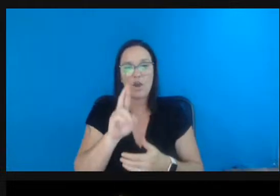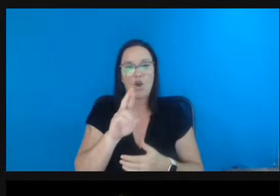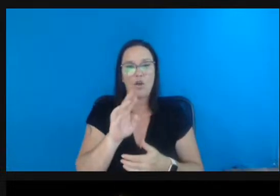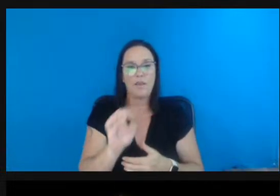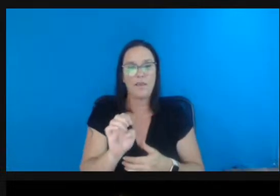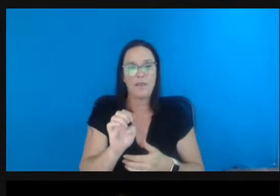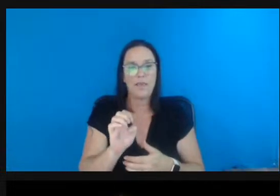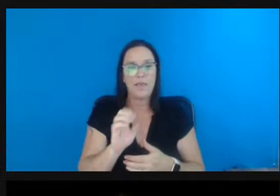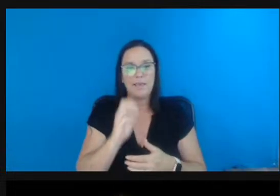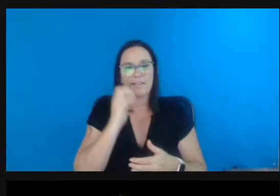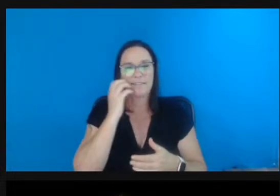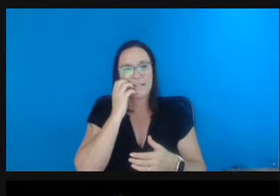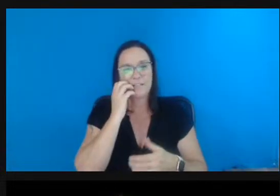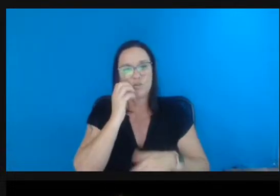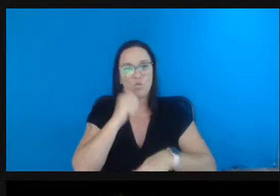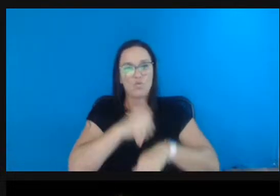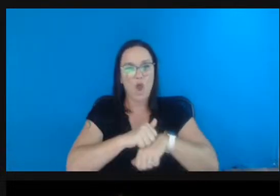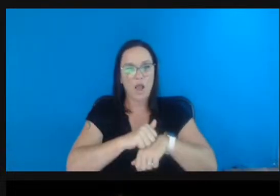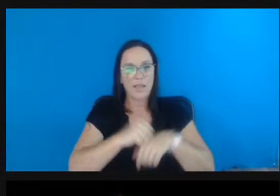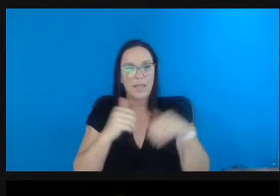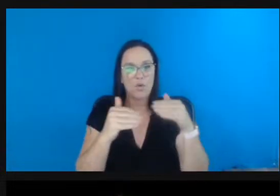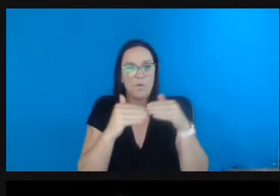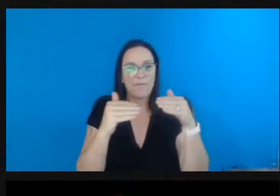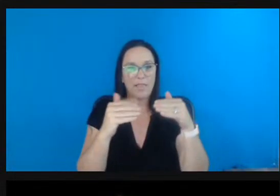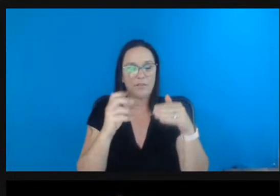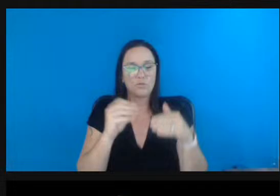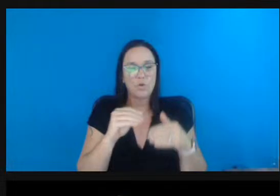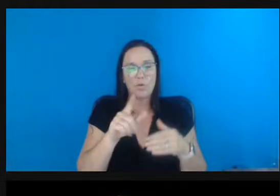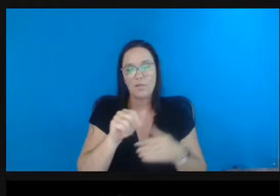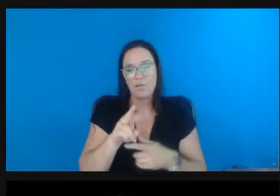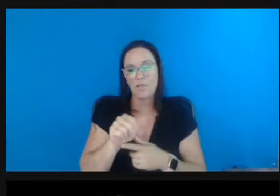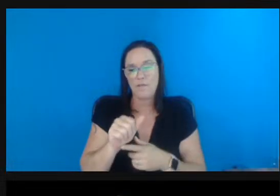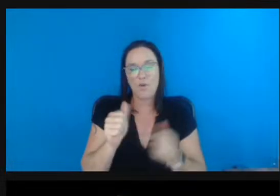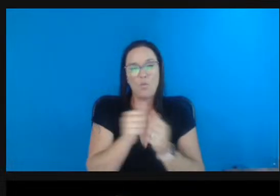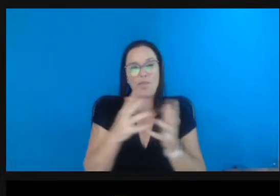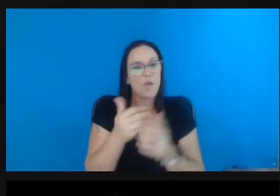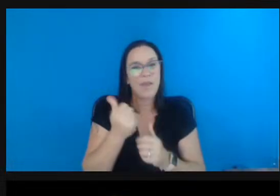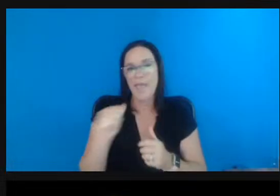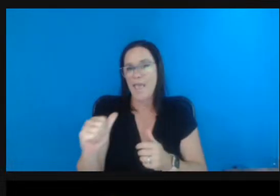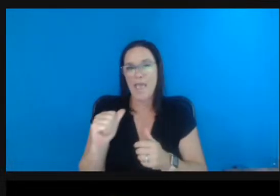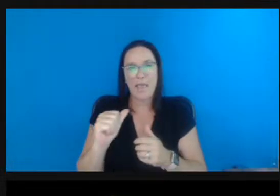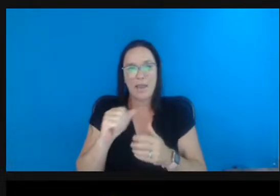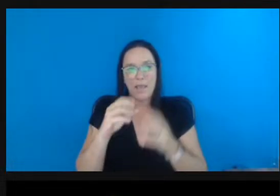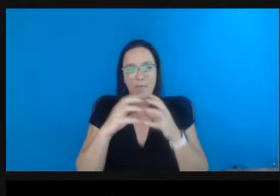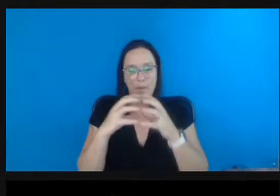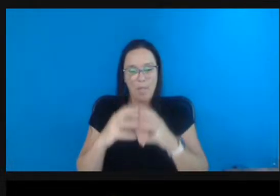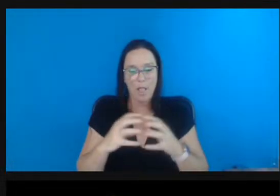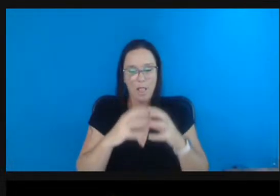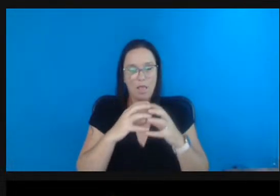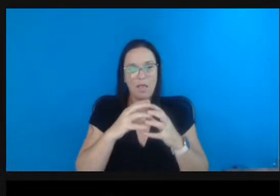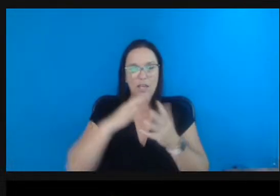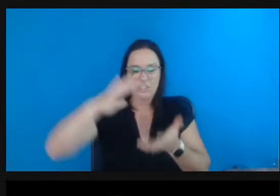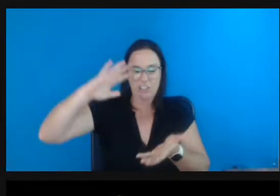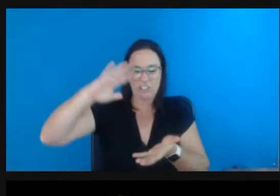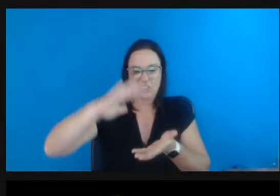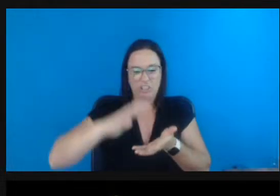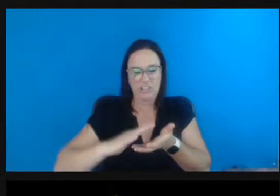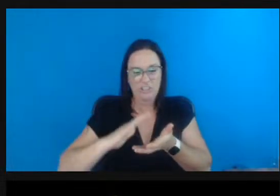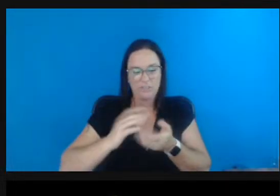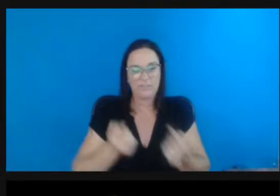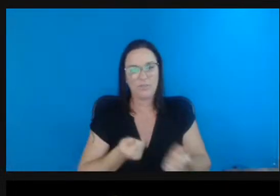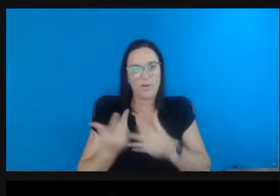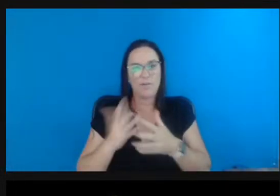dense rock equivalent, right? So you're imagining your lava without any bubbles in it, squish it all down without the gas in it, and then how much lava do you actually